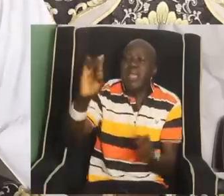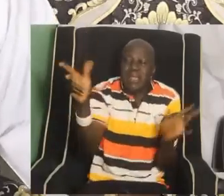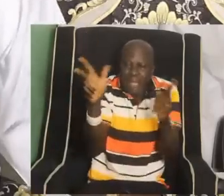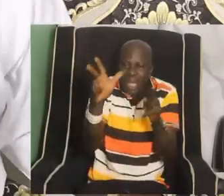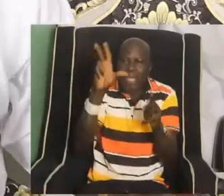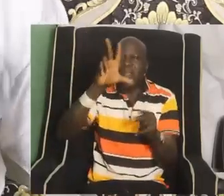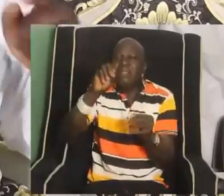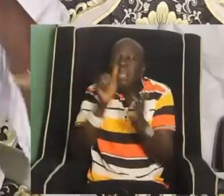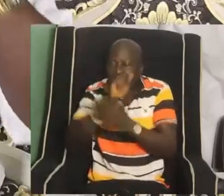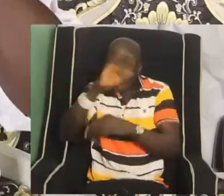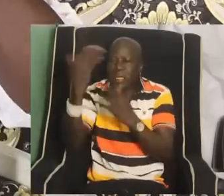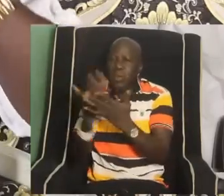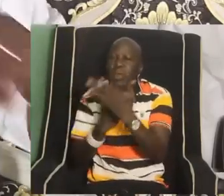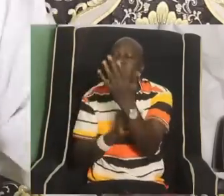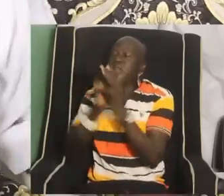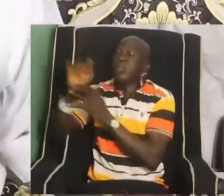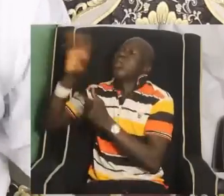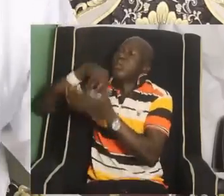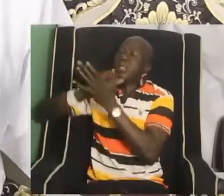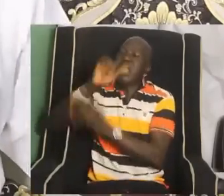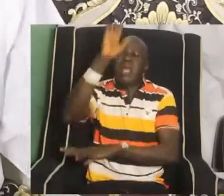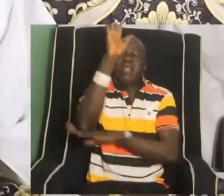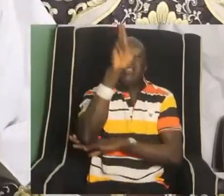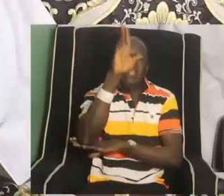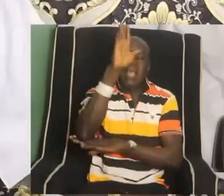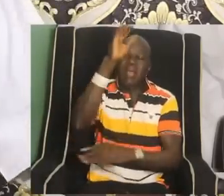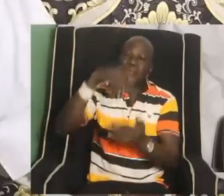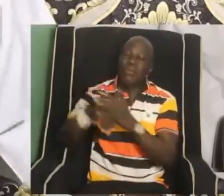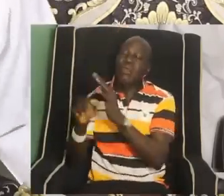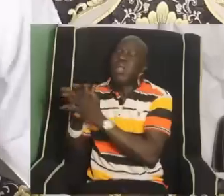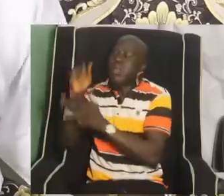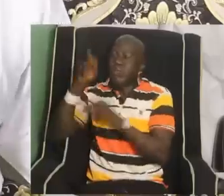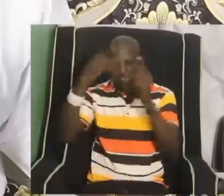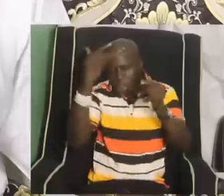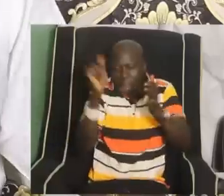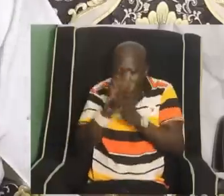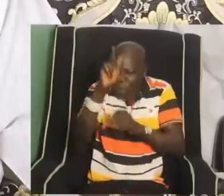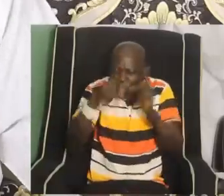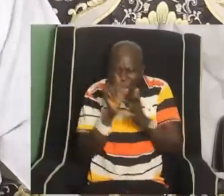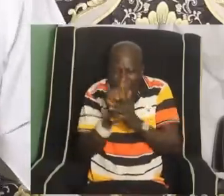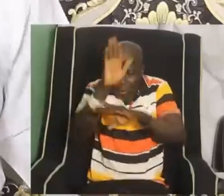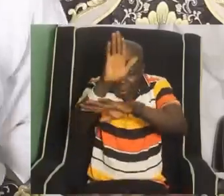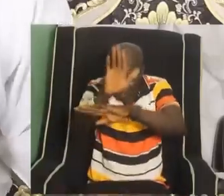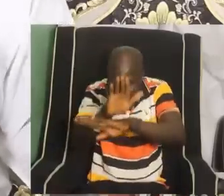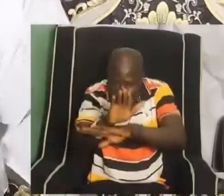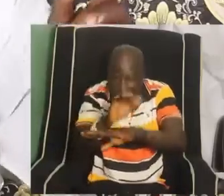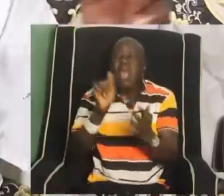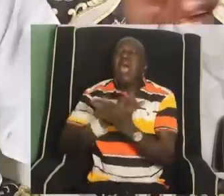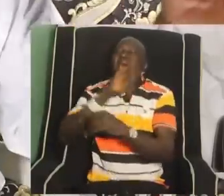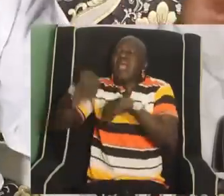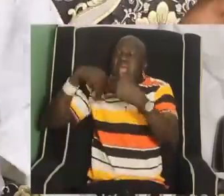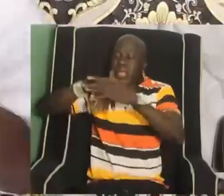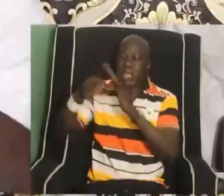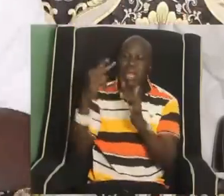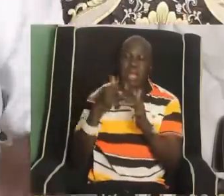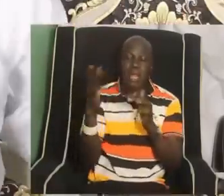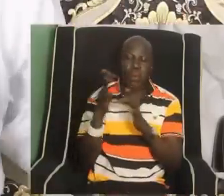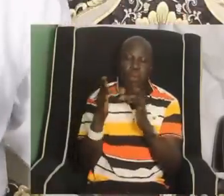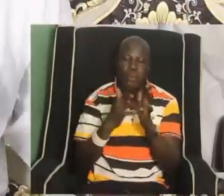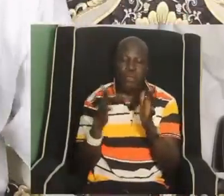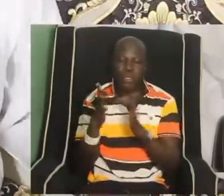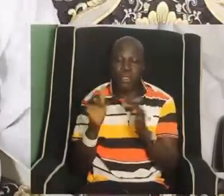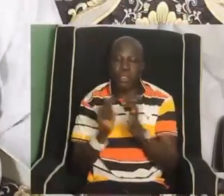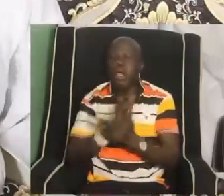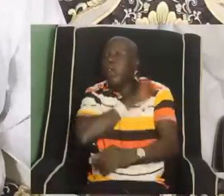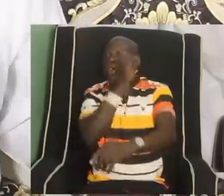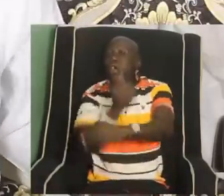By 8:30 p.m. Kì yóò jẹ́ aago mẹ́ta lọ́sàn-án. It will not be 3 p.m. Torí àwọn èèyàn tó ń bèrè fún ìrọ̀lẹ́. Because of the people asking for tea. Ẹ̀jẹ̀ àgàgà bòrò-dòrò. In the name